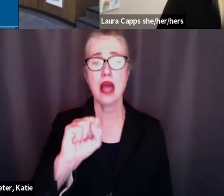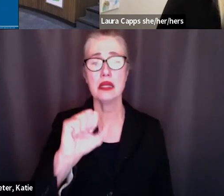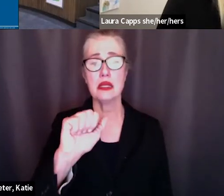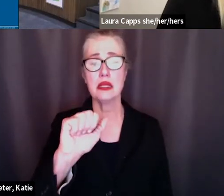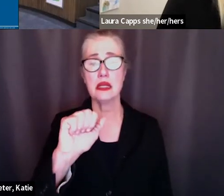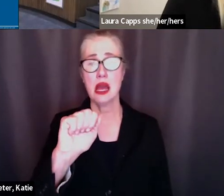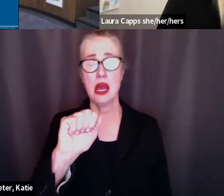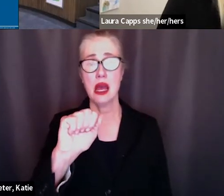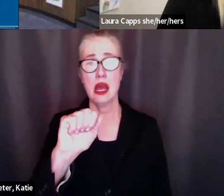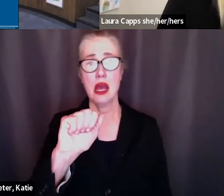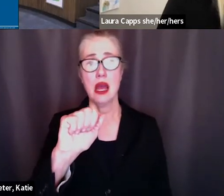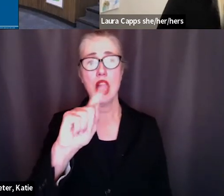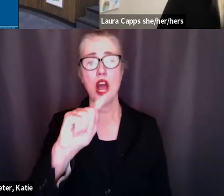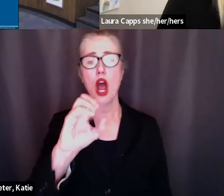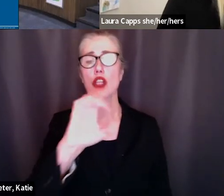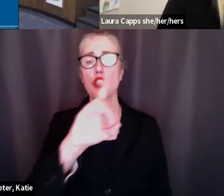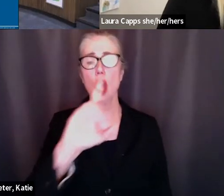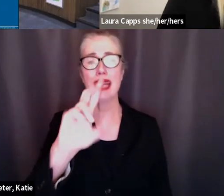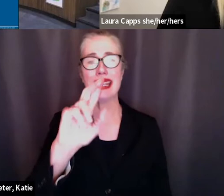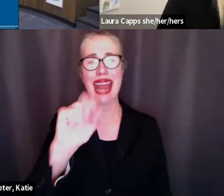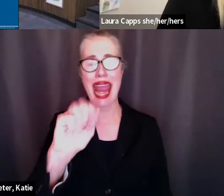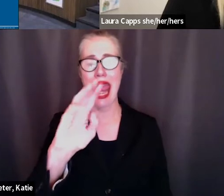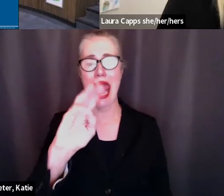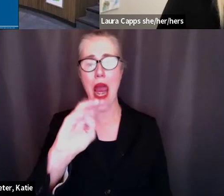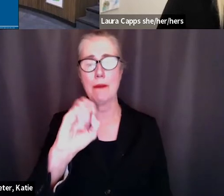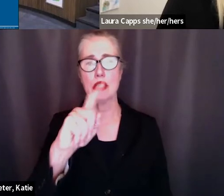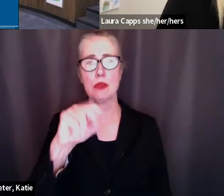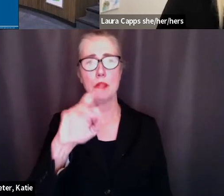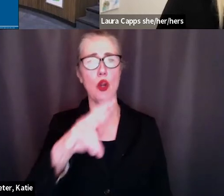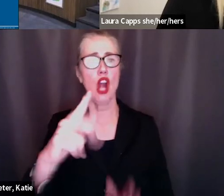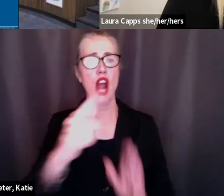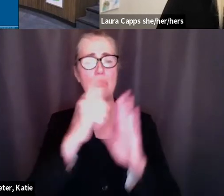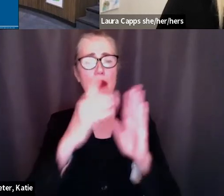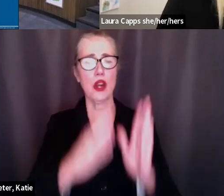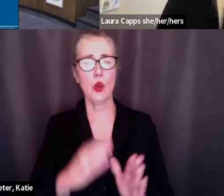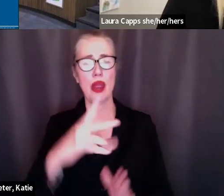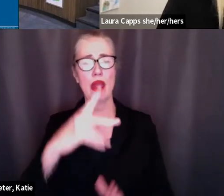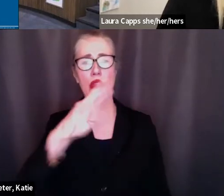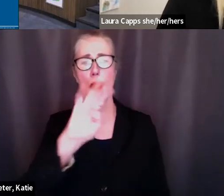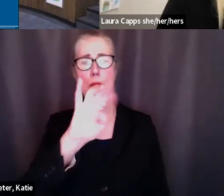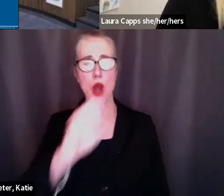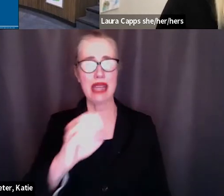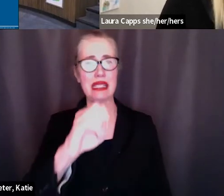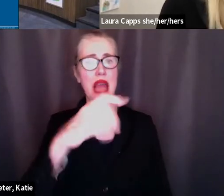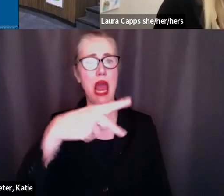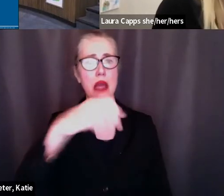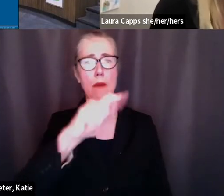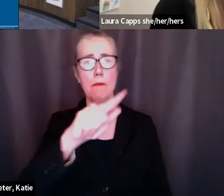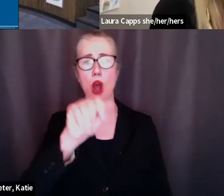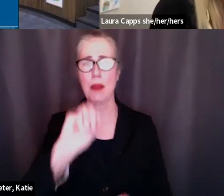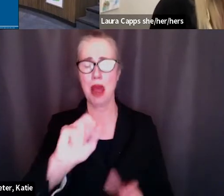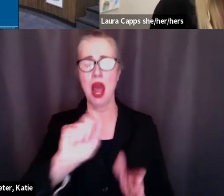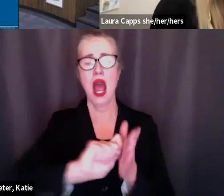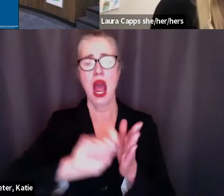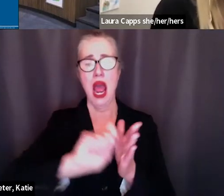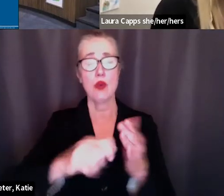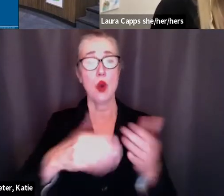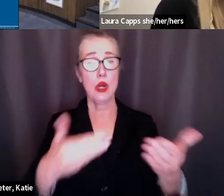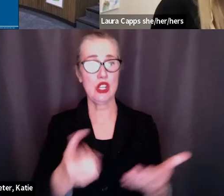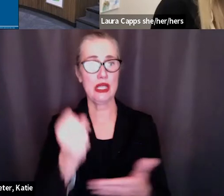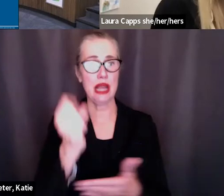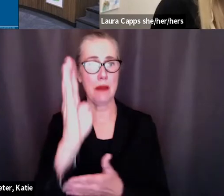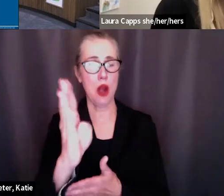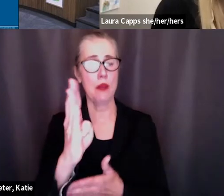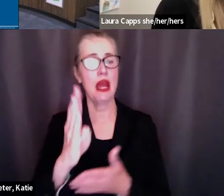good evening my name is todd amspoker i'm an attorney with price postel and parma here in santa barbara i wrote a letter earlier on behalf of the